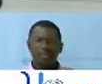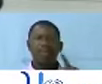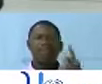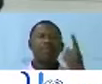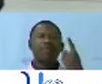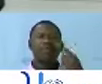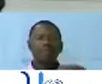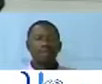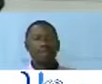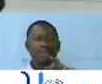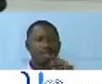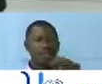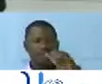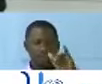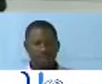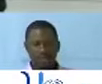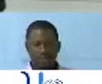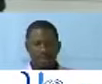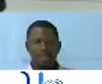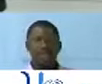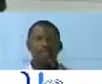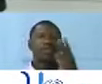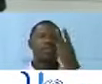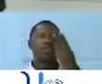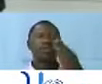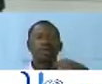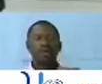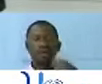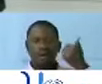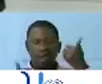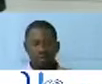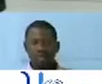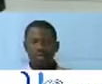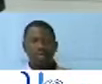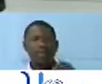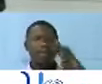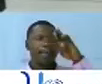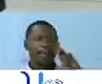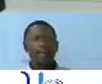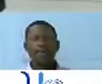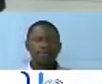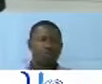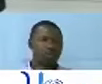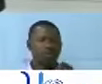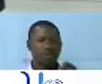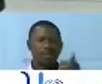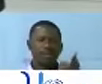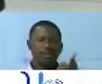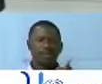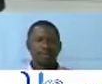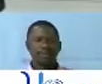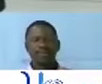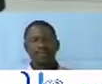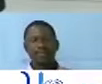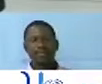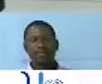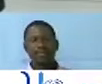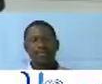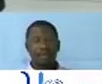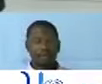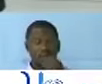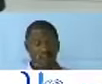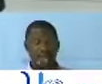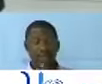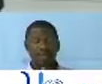March 2006. And you told us that prior to that, Justice Paul was making public statements that he will lock up lawyers.